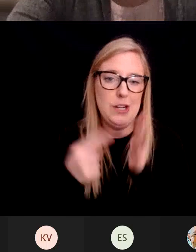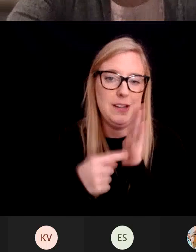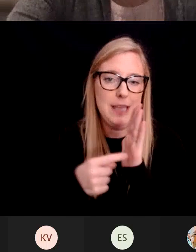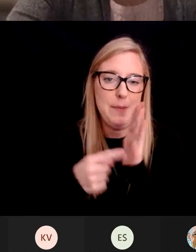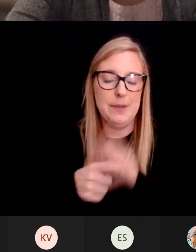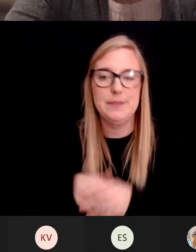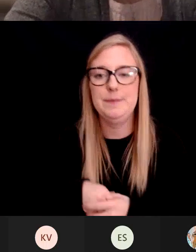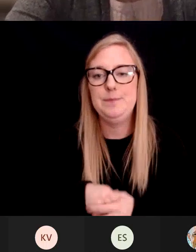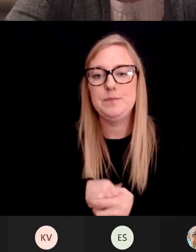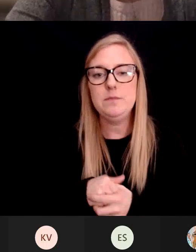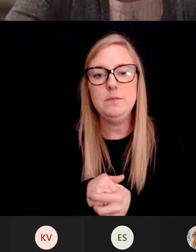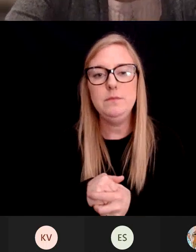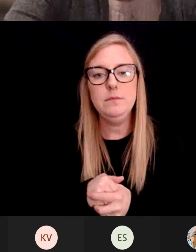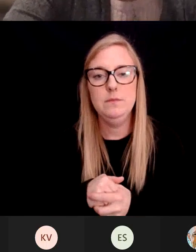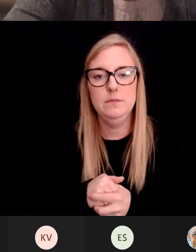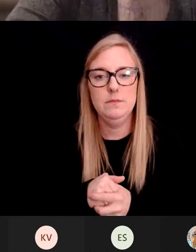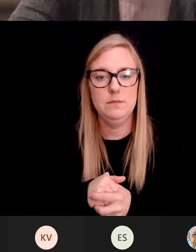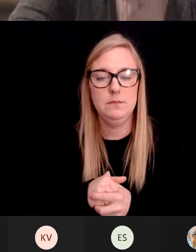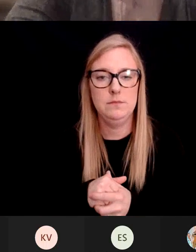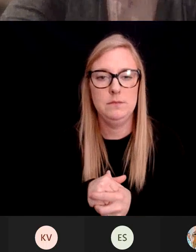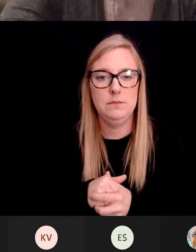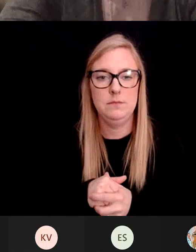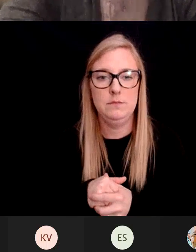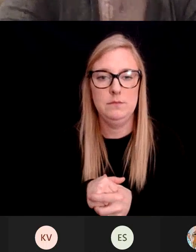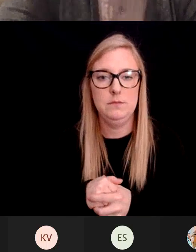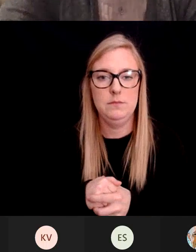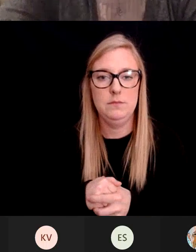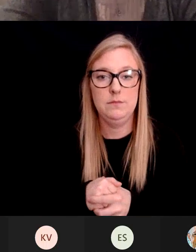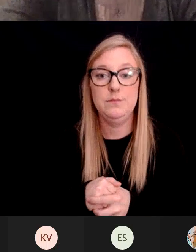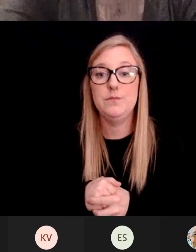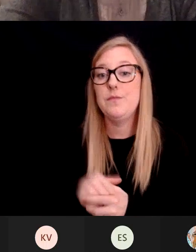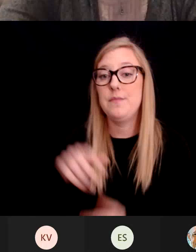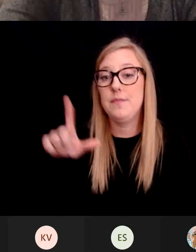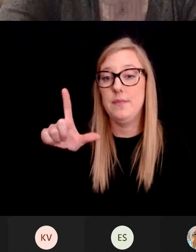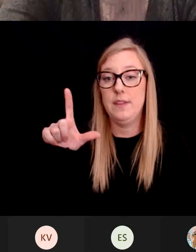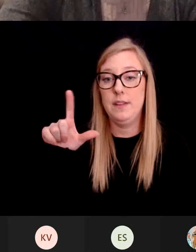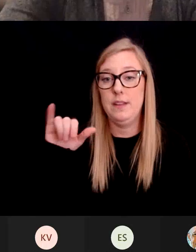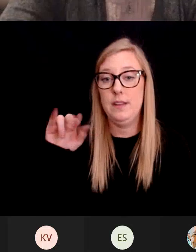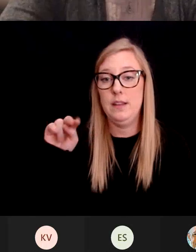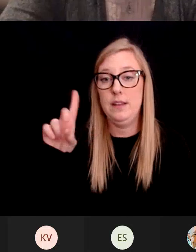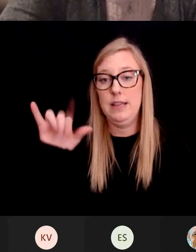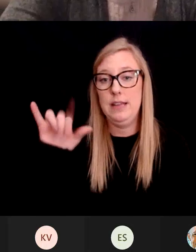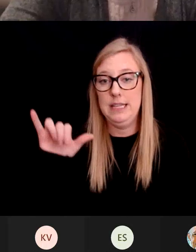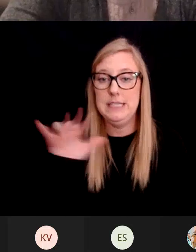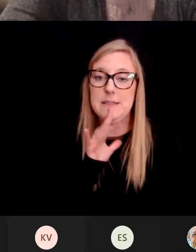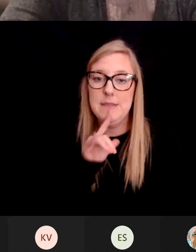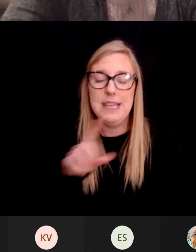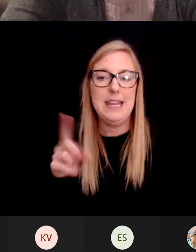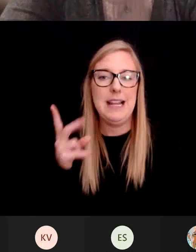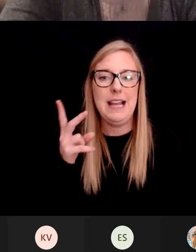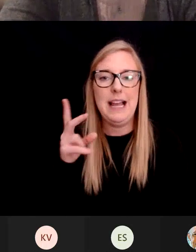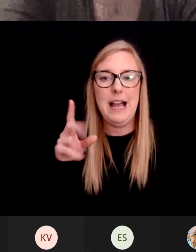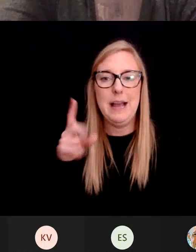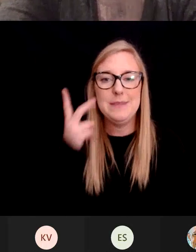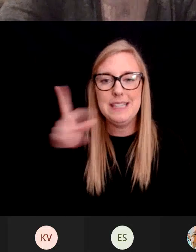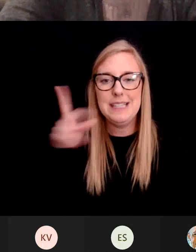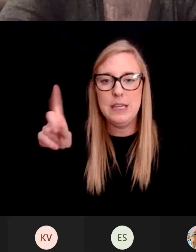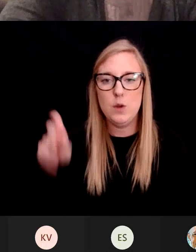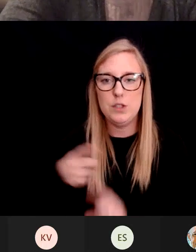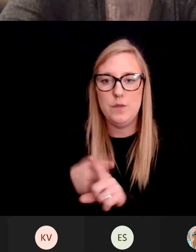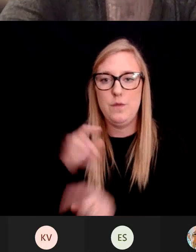studies. This is Lindsay. Matt, that kind of actually leads into one of the questions that I'm seeing here in the chat from